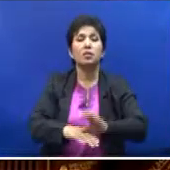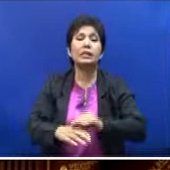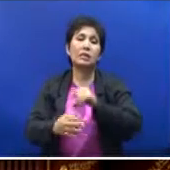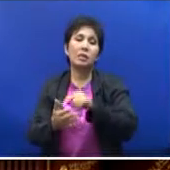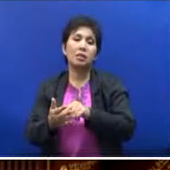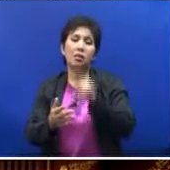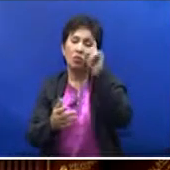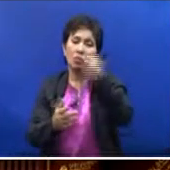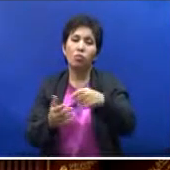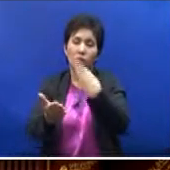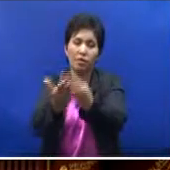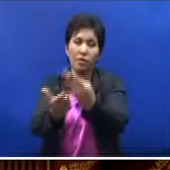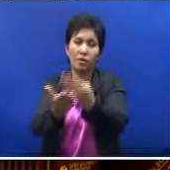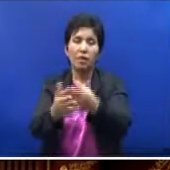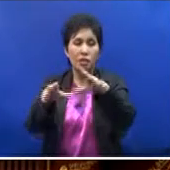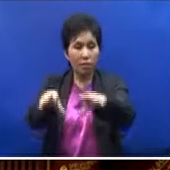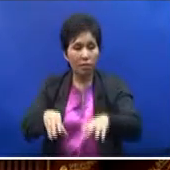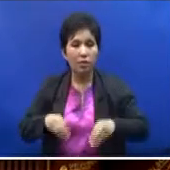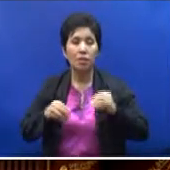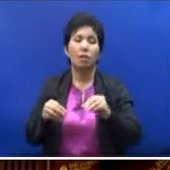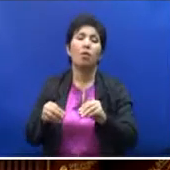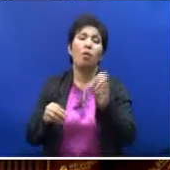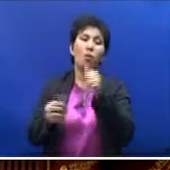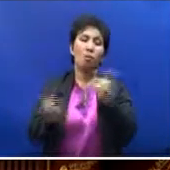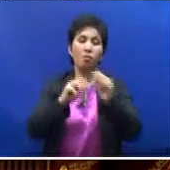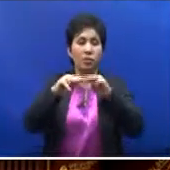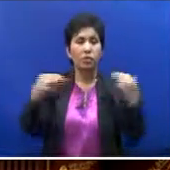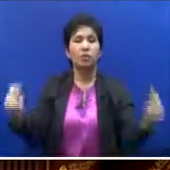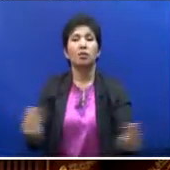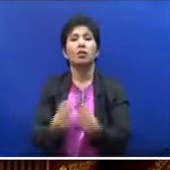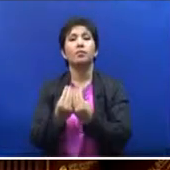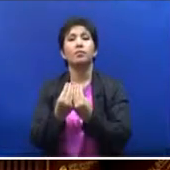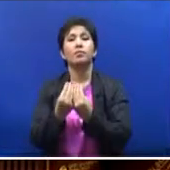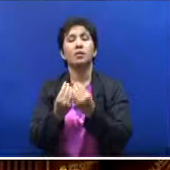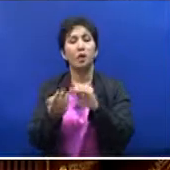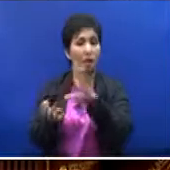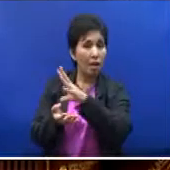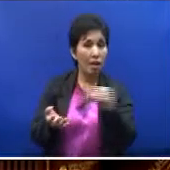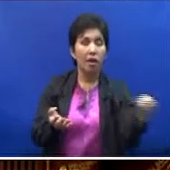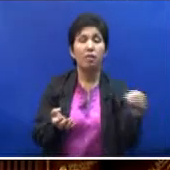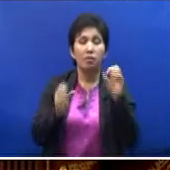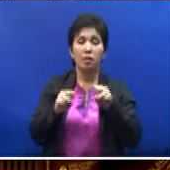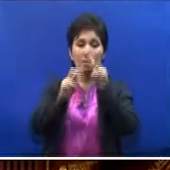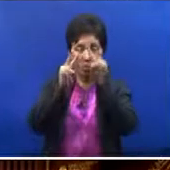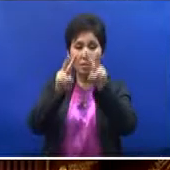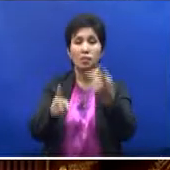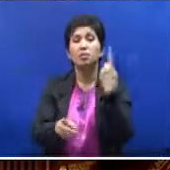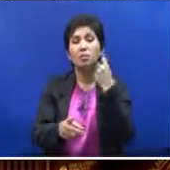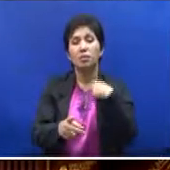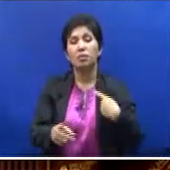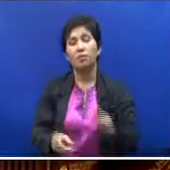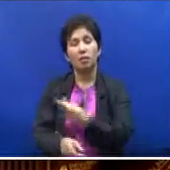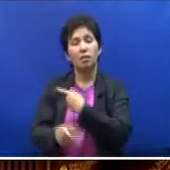something that need to be approved and accepted by the society. Okay, and we can see just now when we